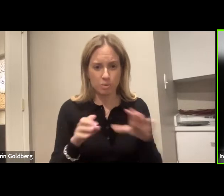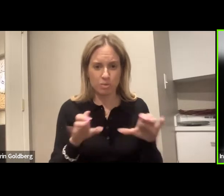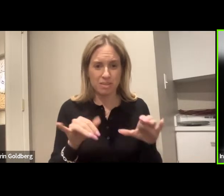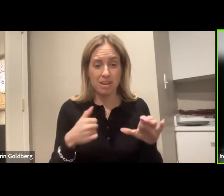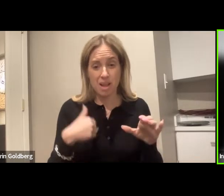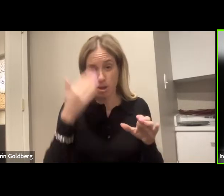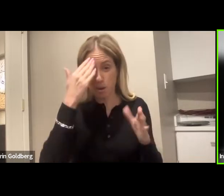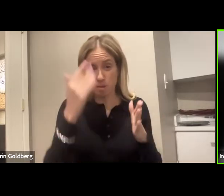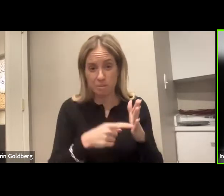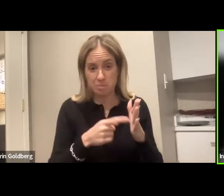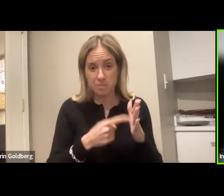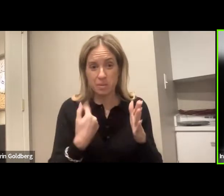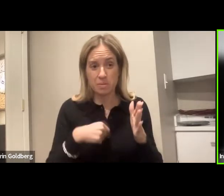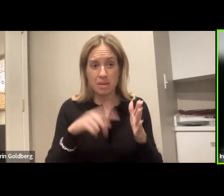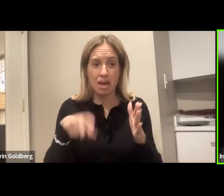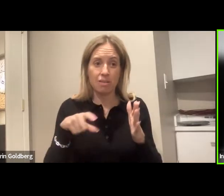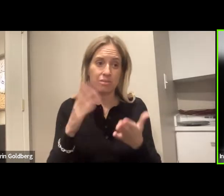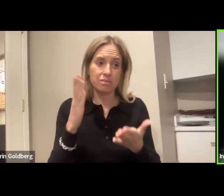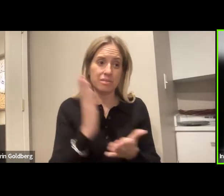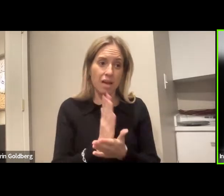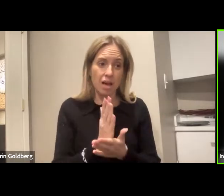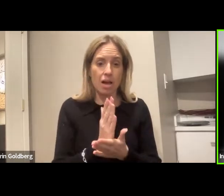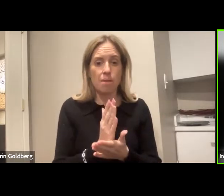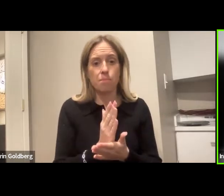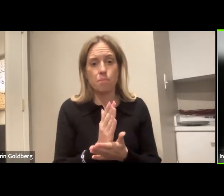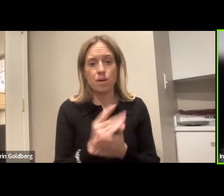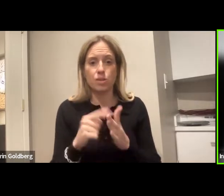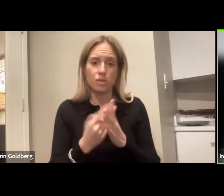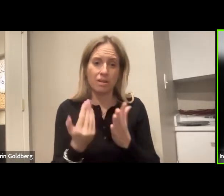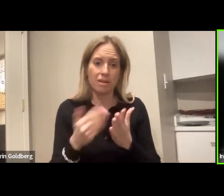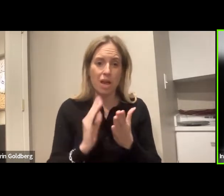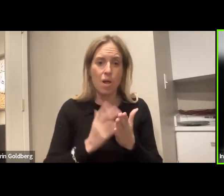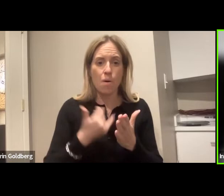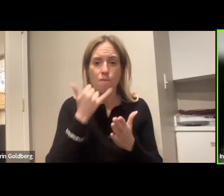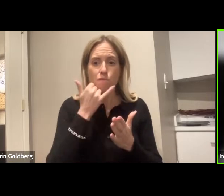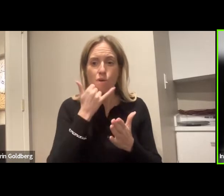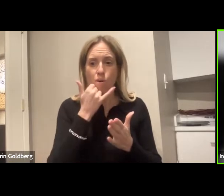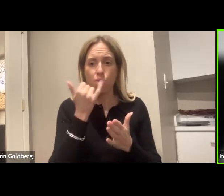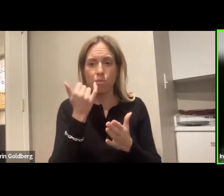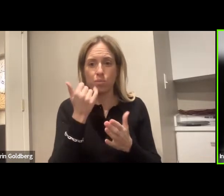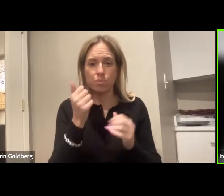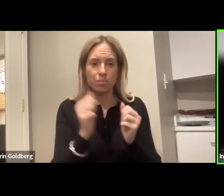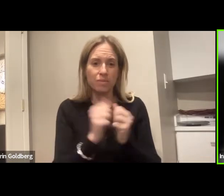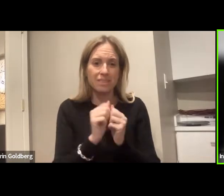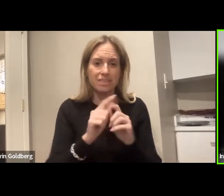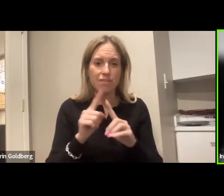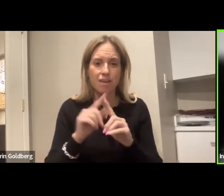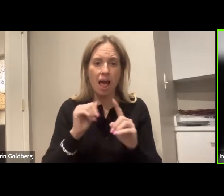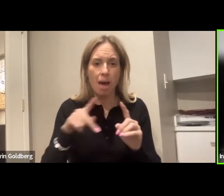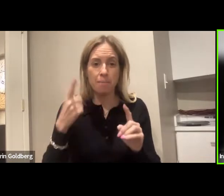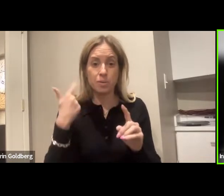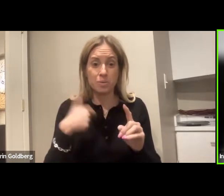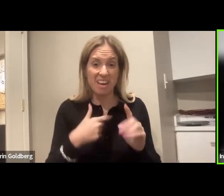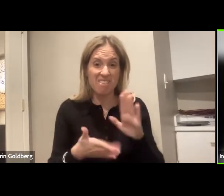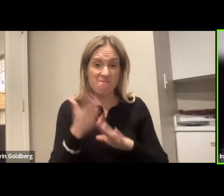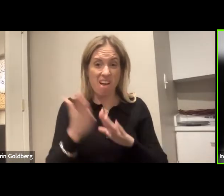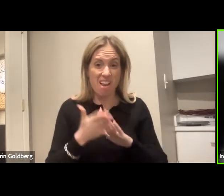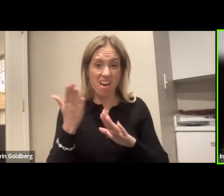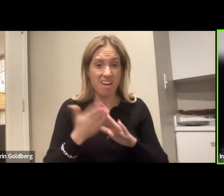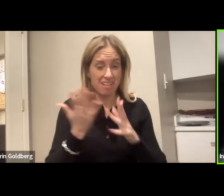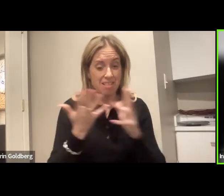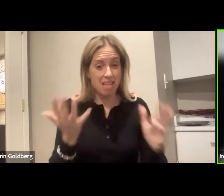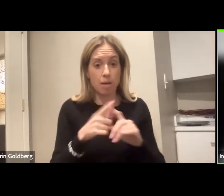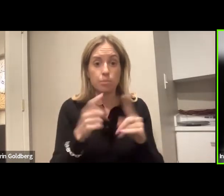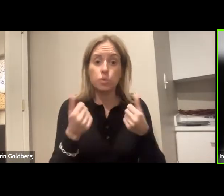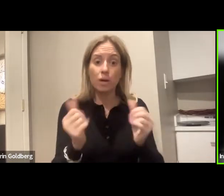we have to stop, restart our phones with different apps because we have so many running. But try it again if you